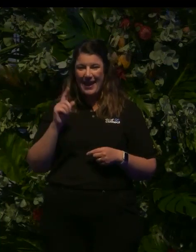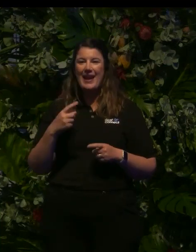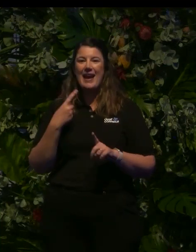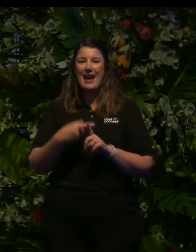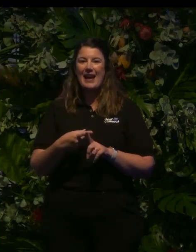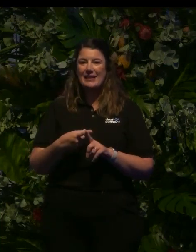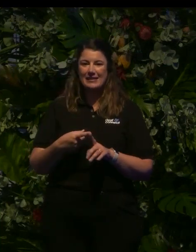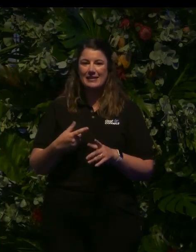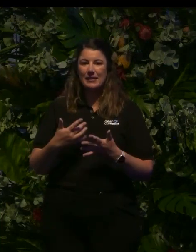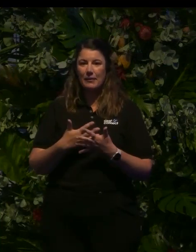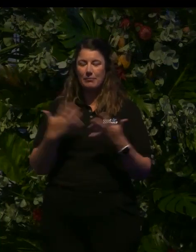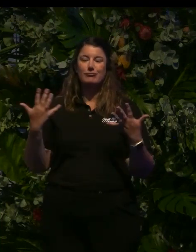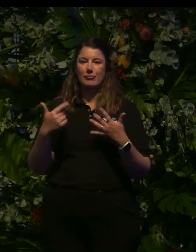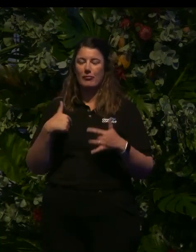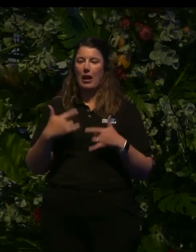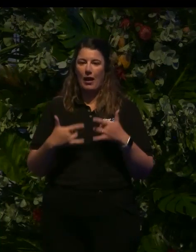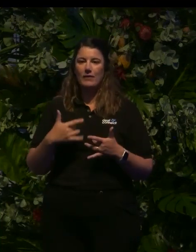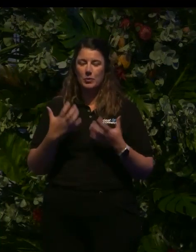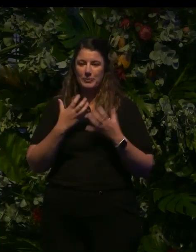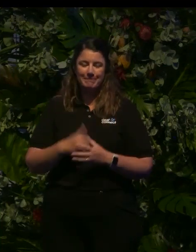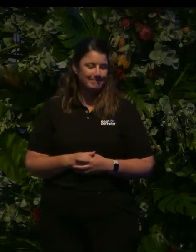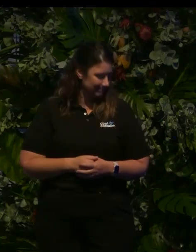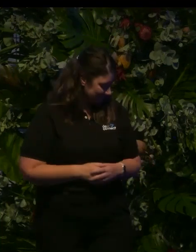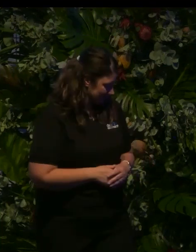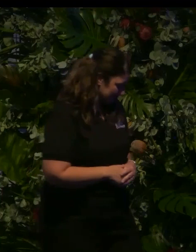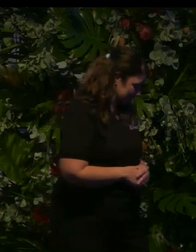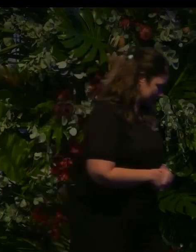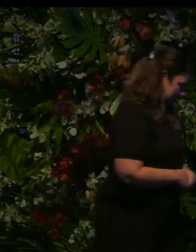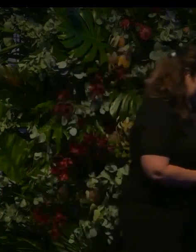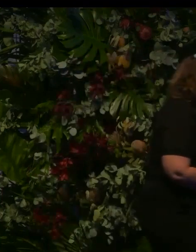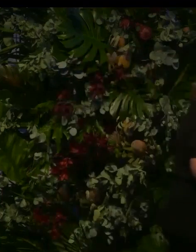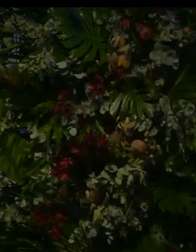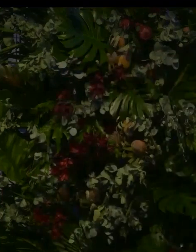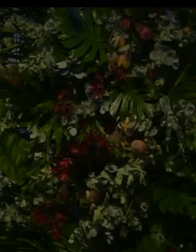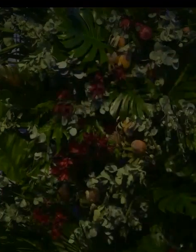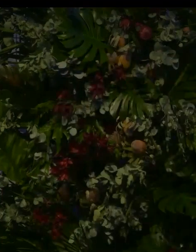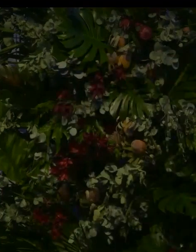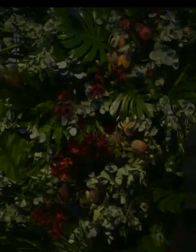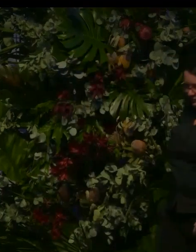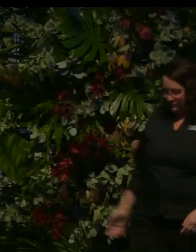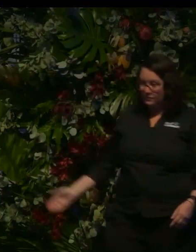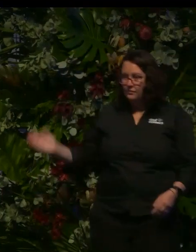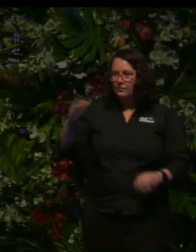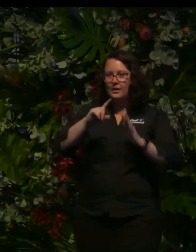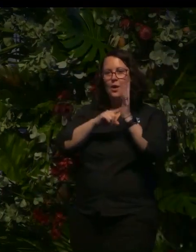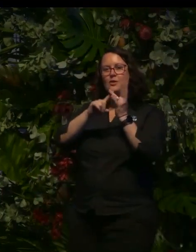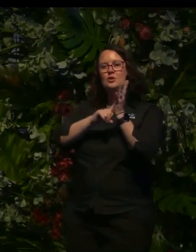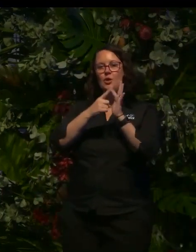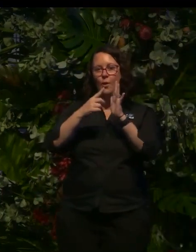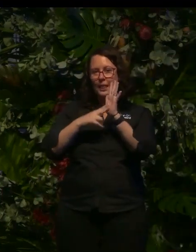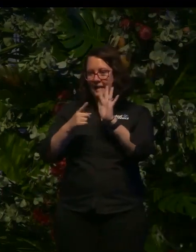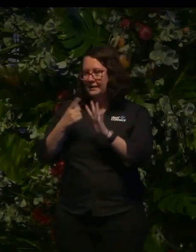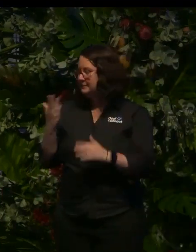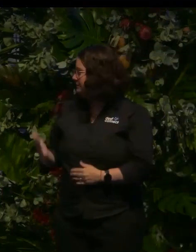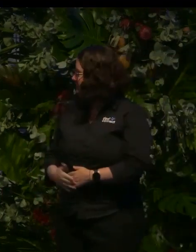was the biggest thrill of my life to have that happen. Nice. Excellent. Thank you. Joleen, put a face to your Rainbow